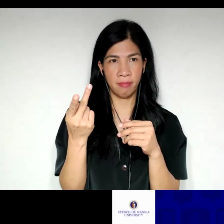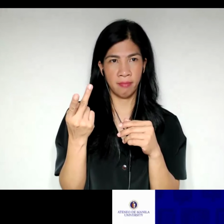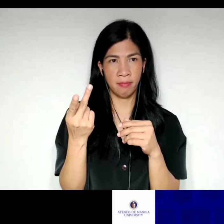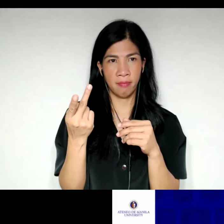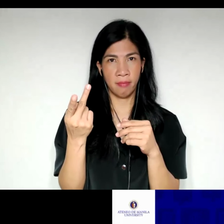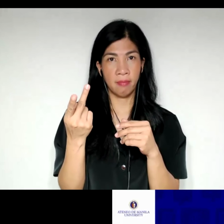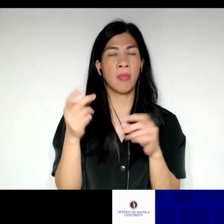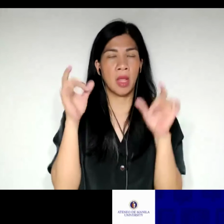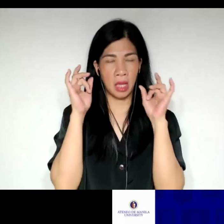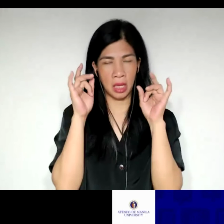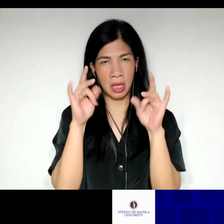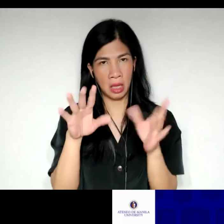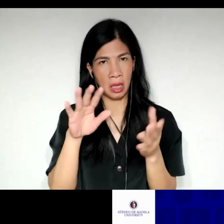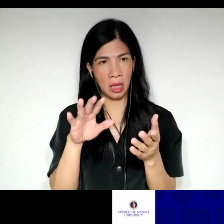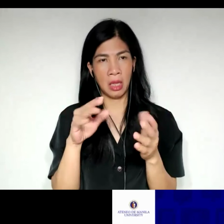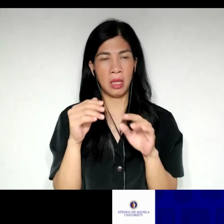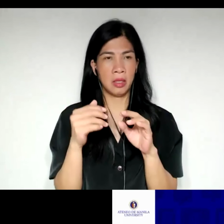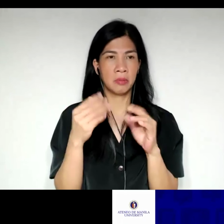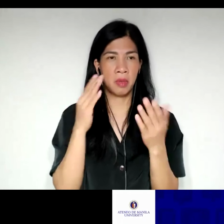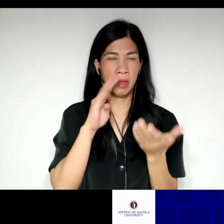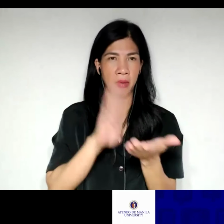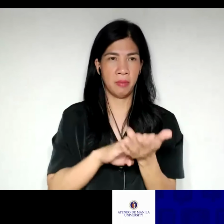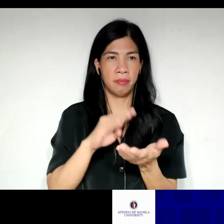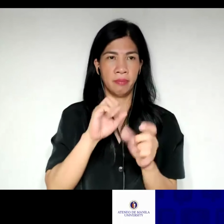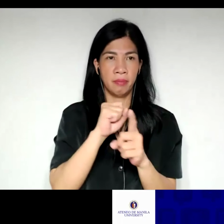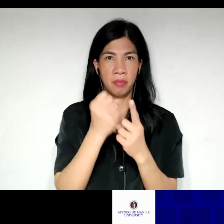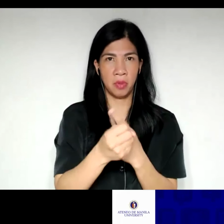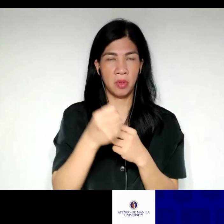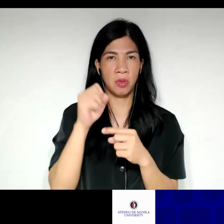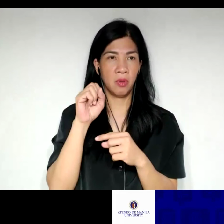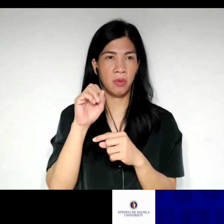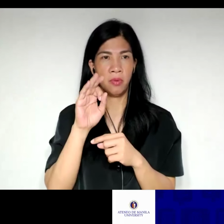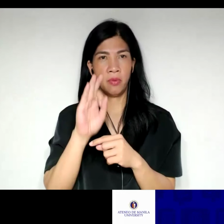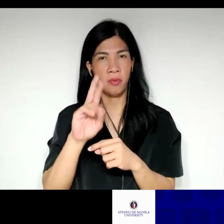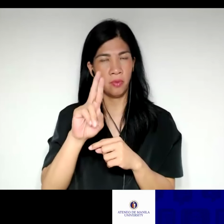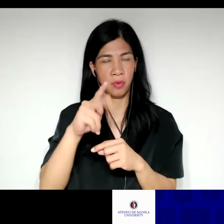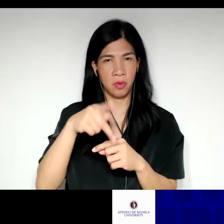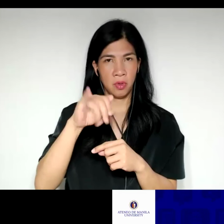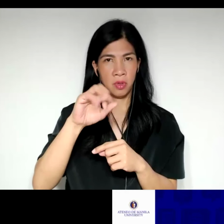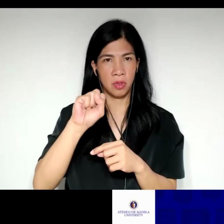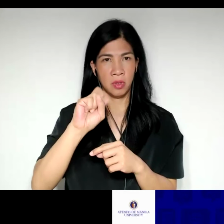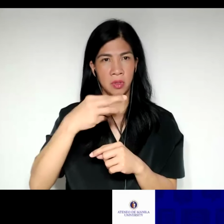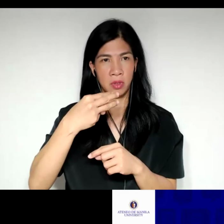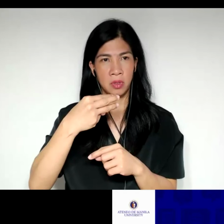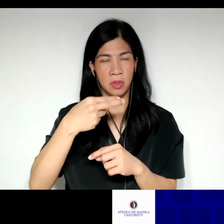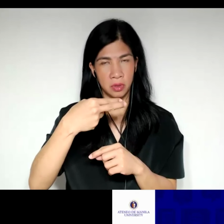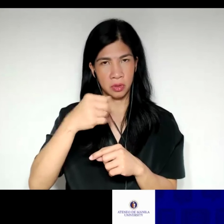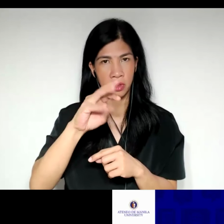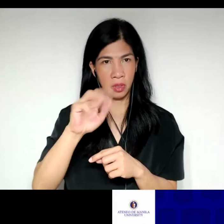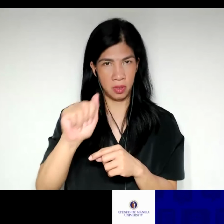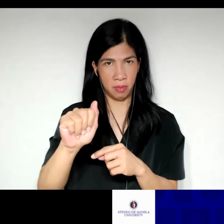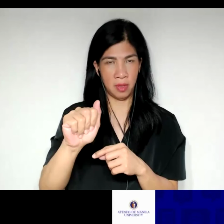We've seen tragedies of nuclear in Fukushima, and we don't want that to happen in the Philippines. And we know, right, that we are